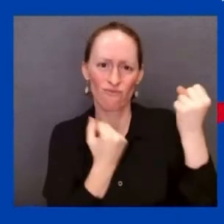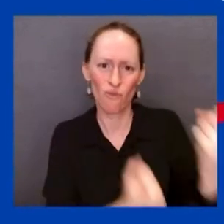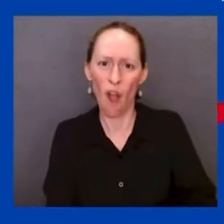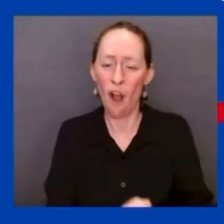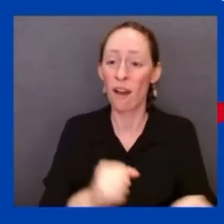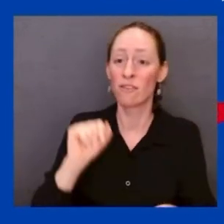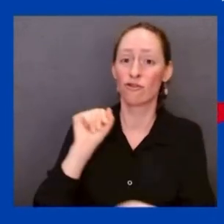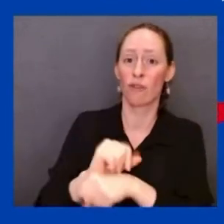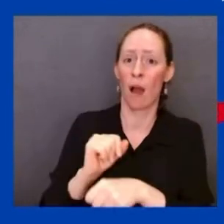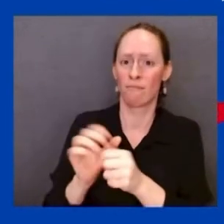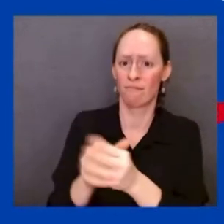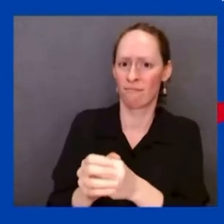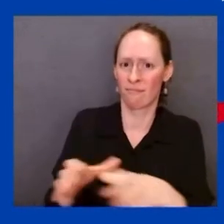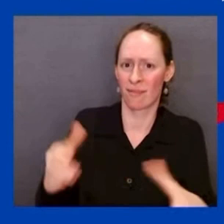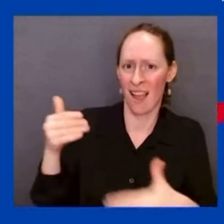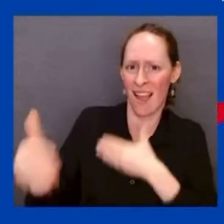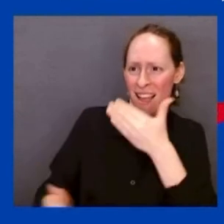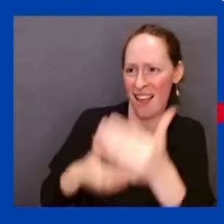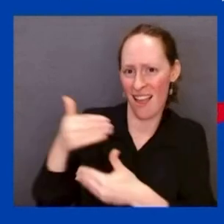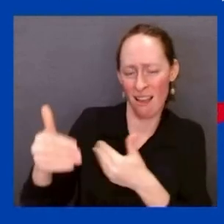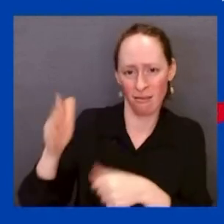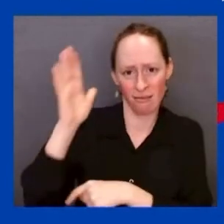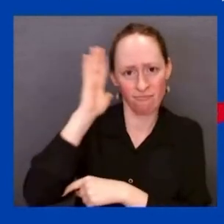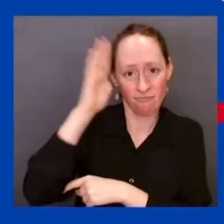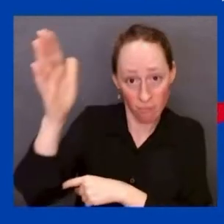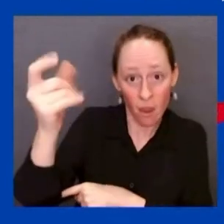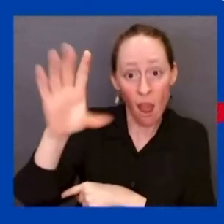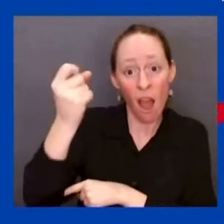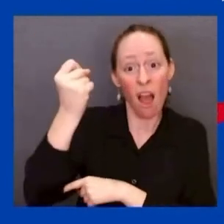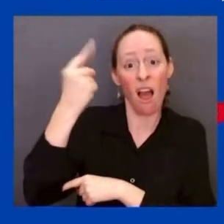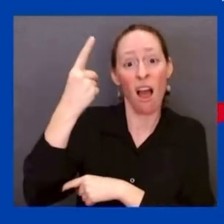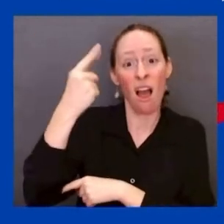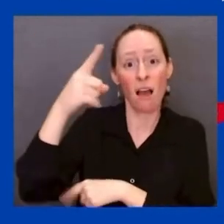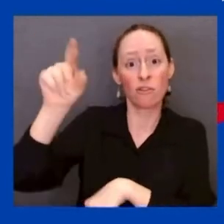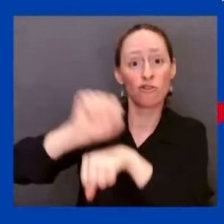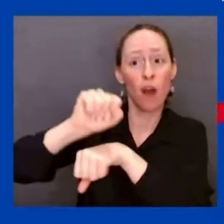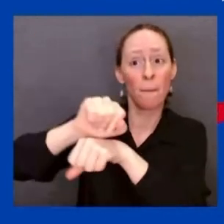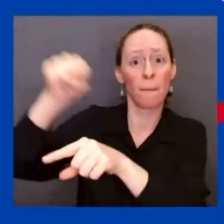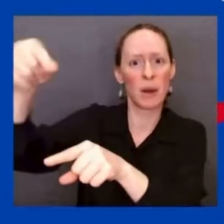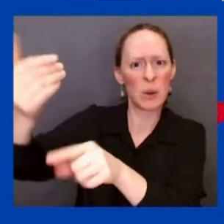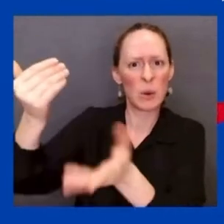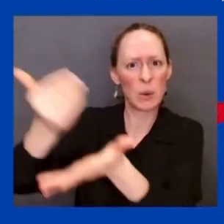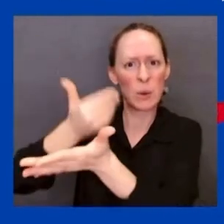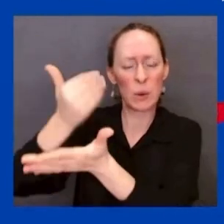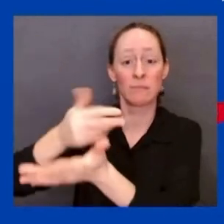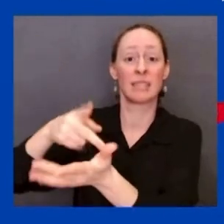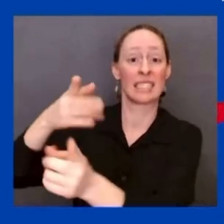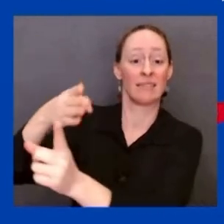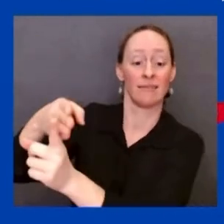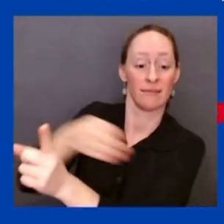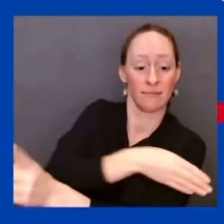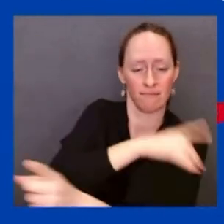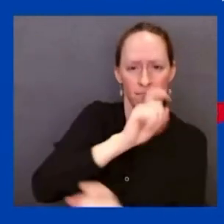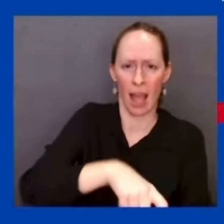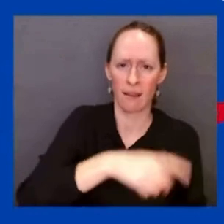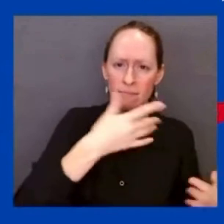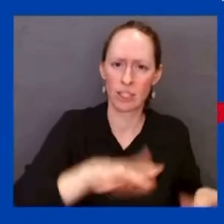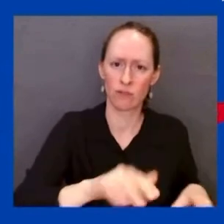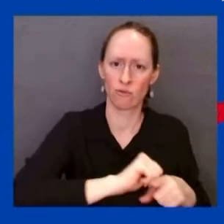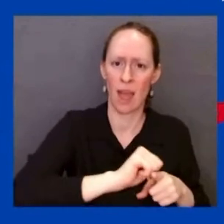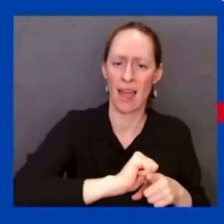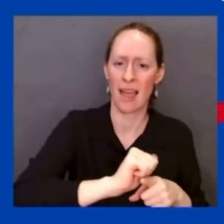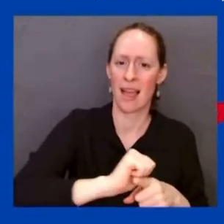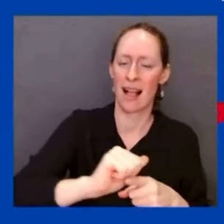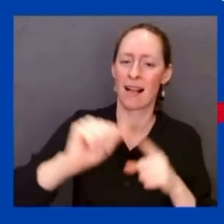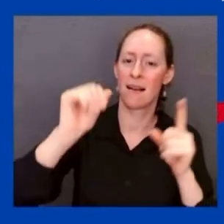filling those critical roles. And I want you to know that he hears you. You know, when I was listening, the things that I